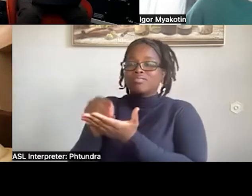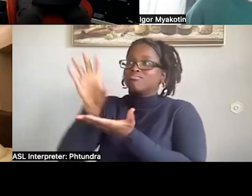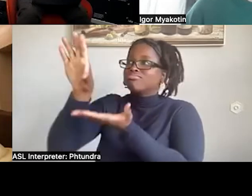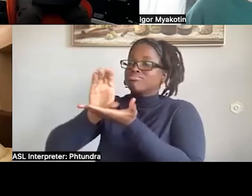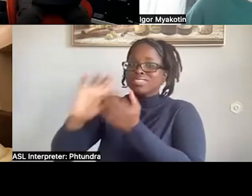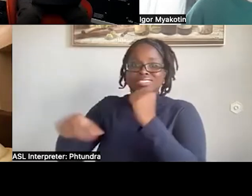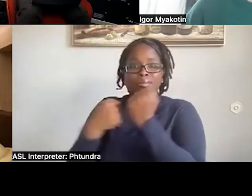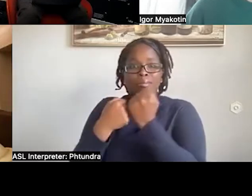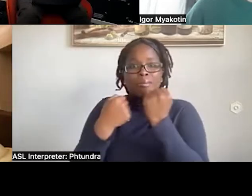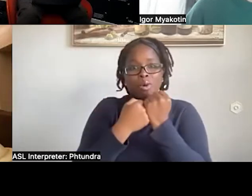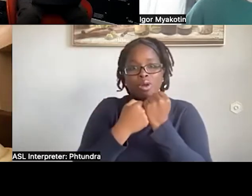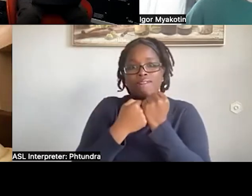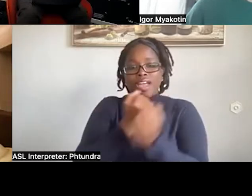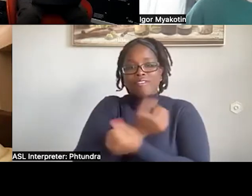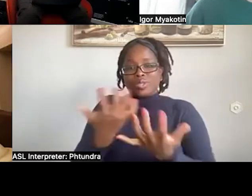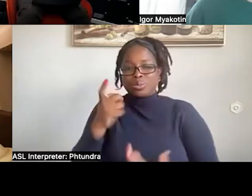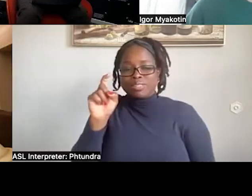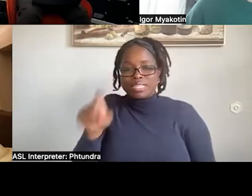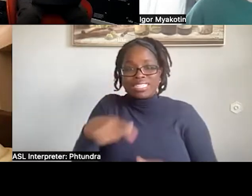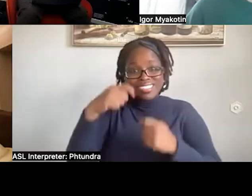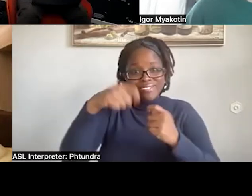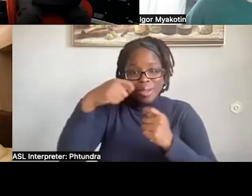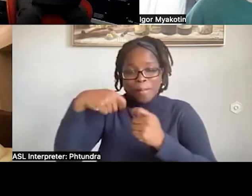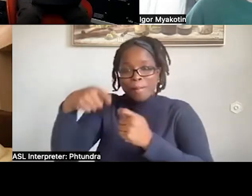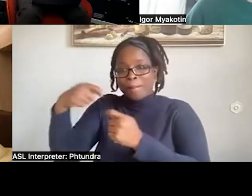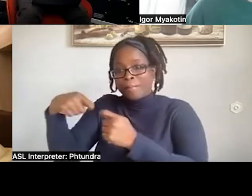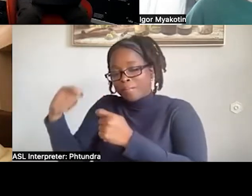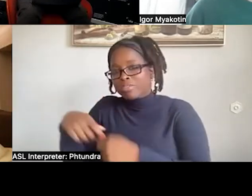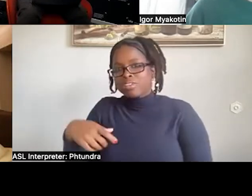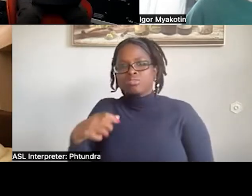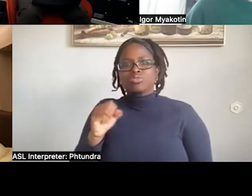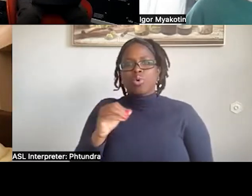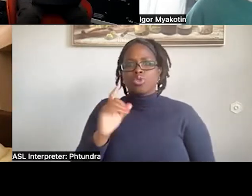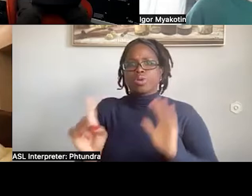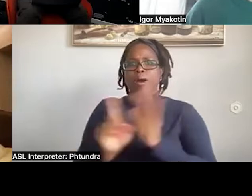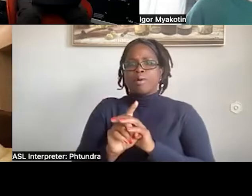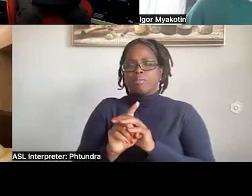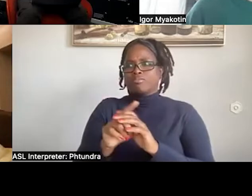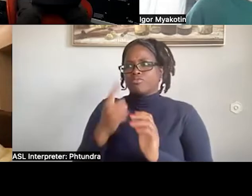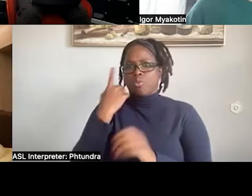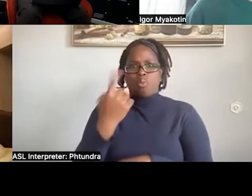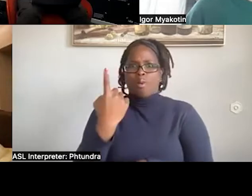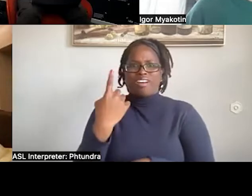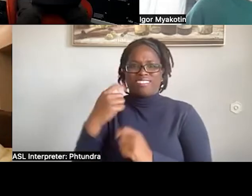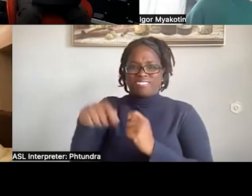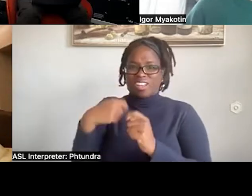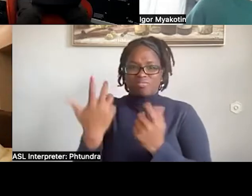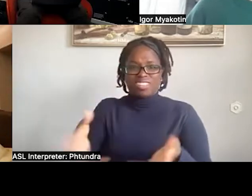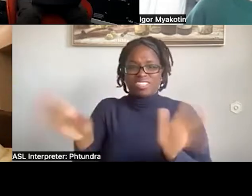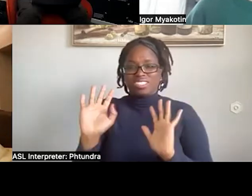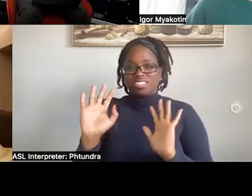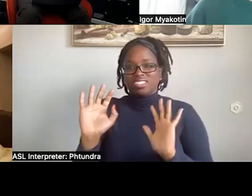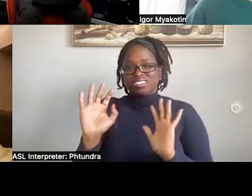the production and stuff. You can't work with just one film because creativity is